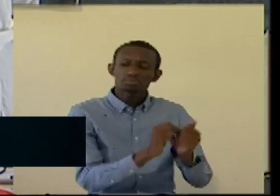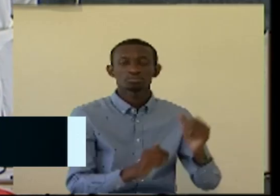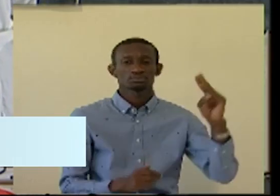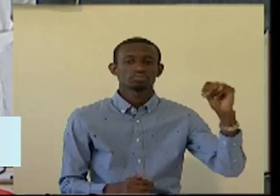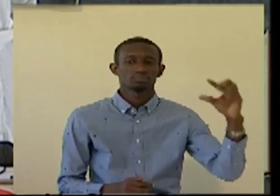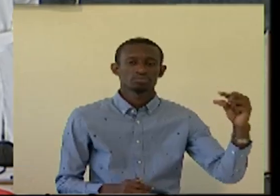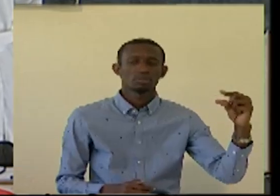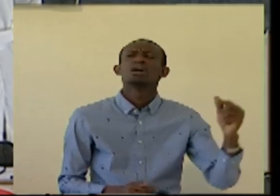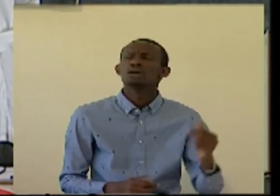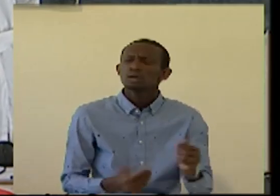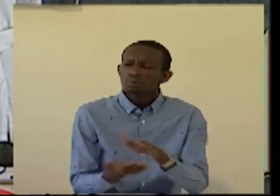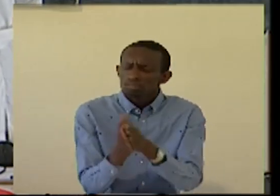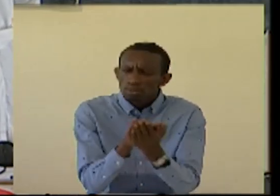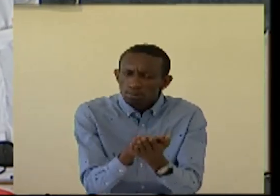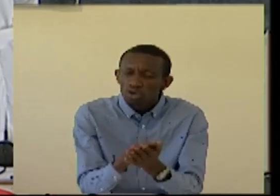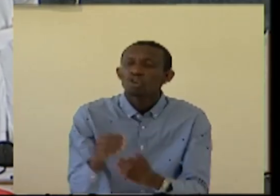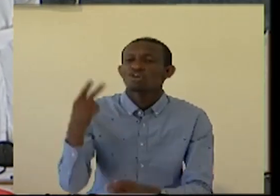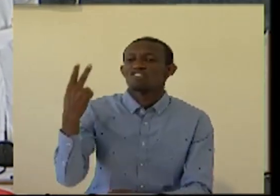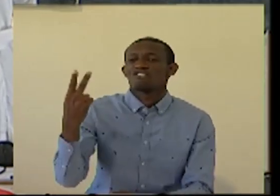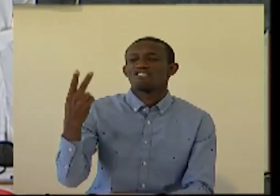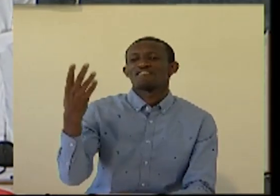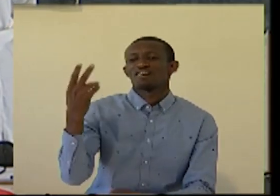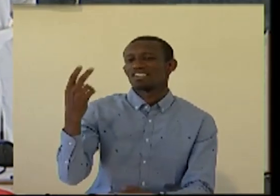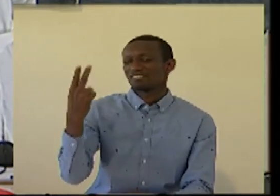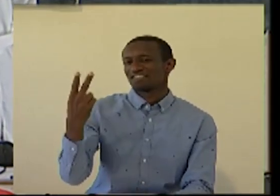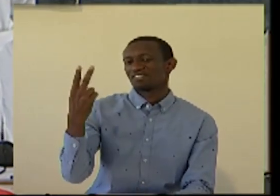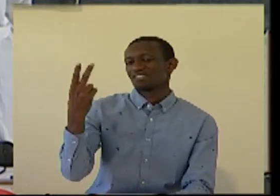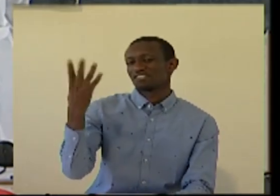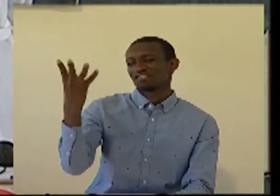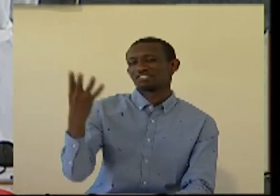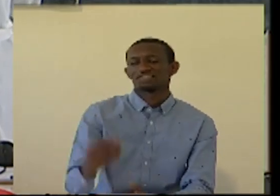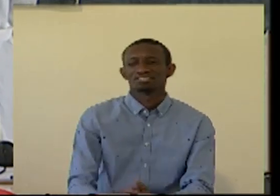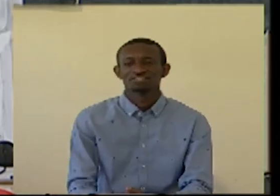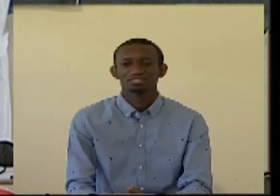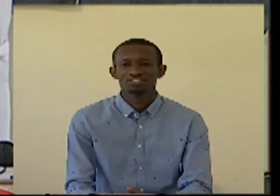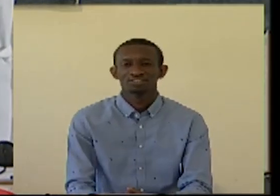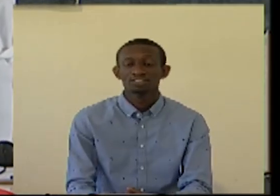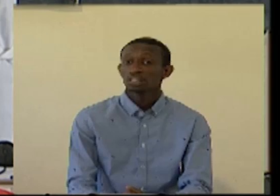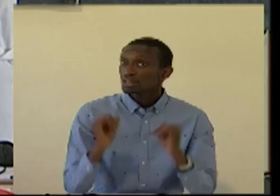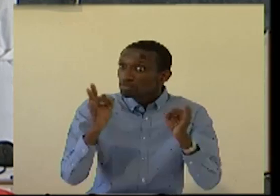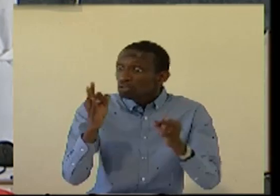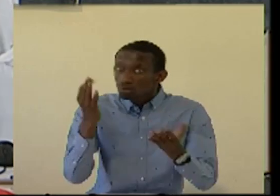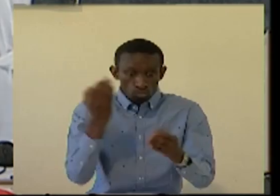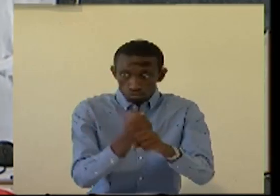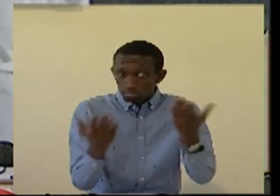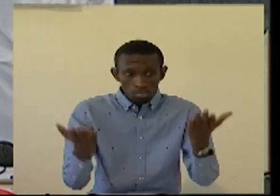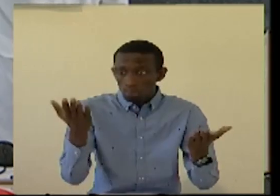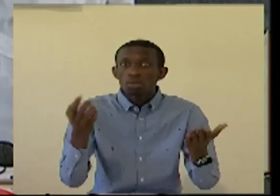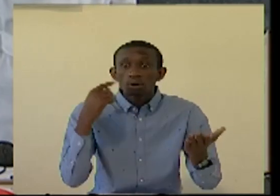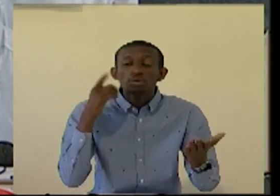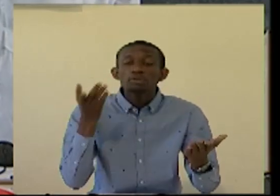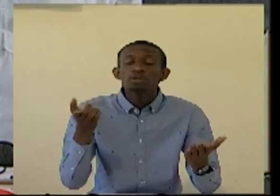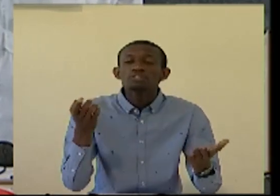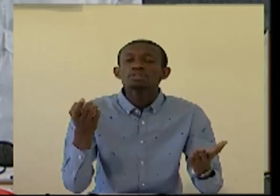when compared, you find that of these particles to be double of carbon-12. If